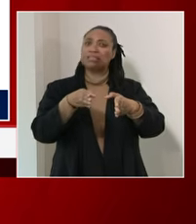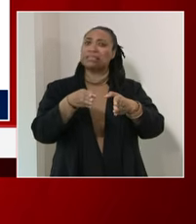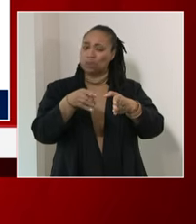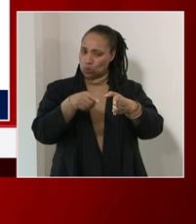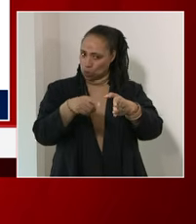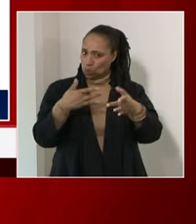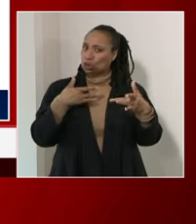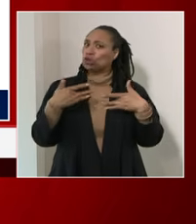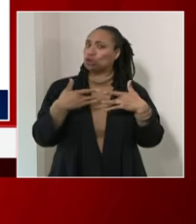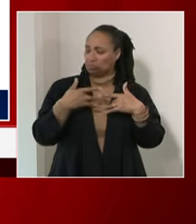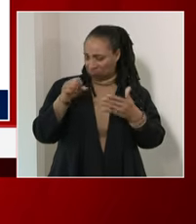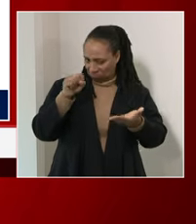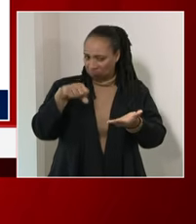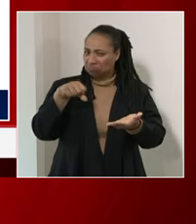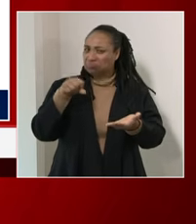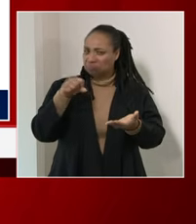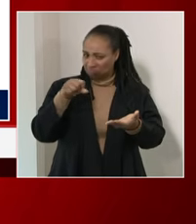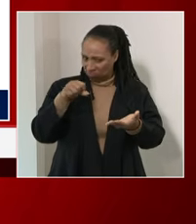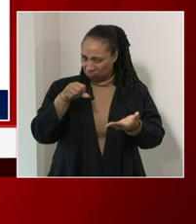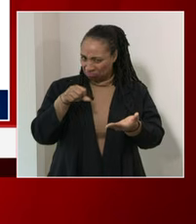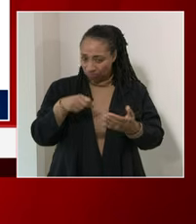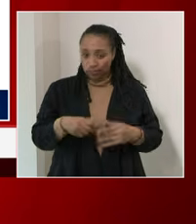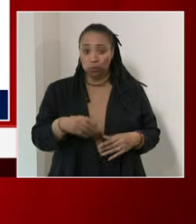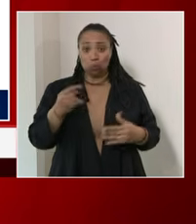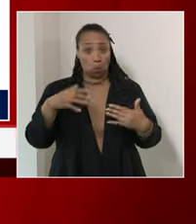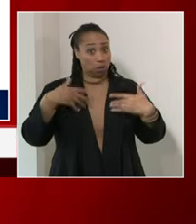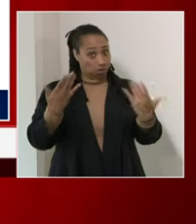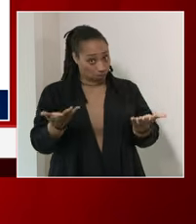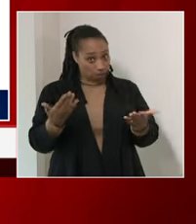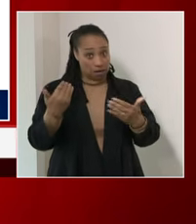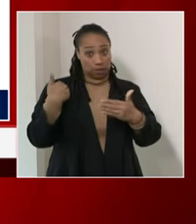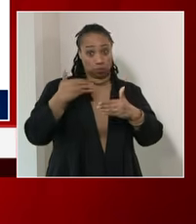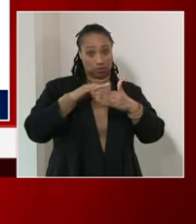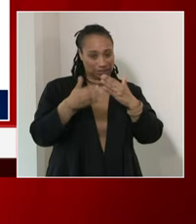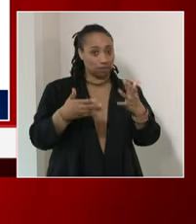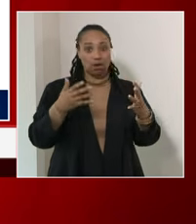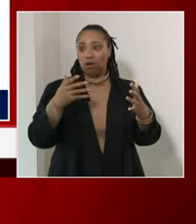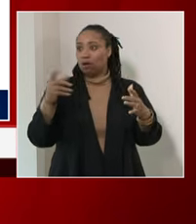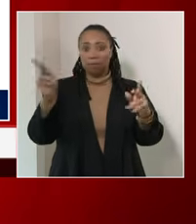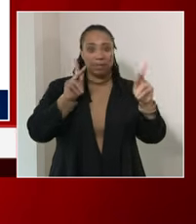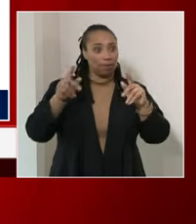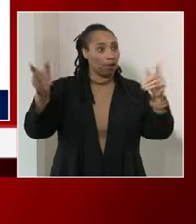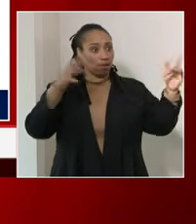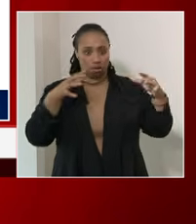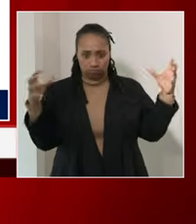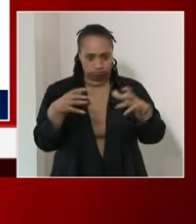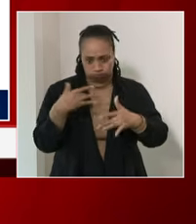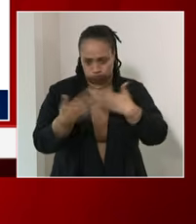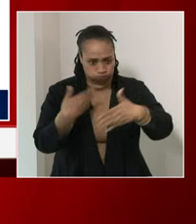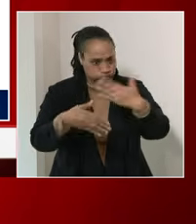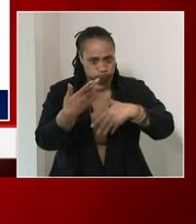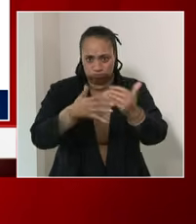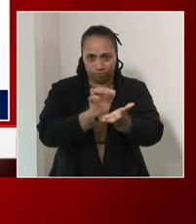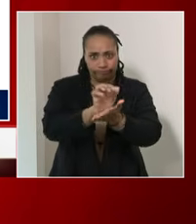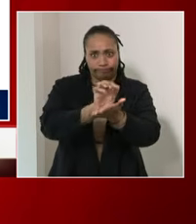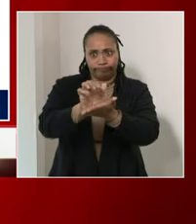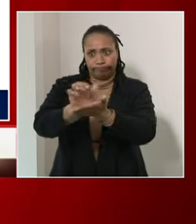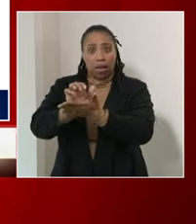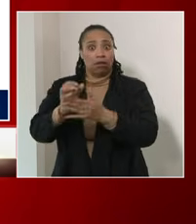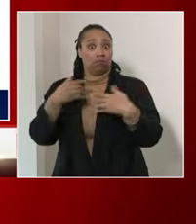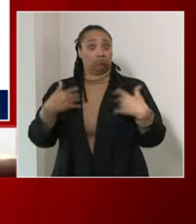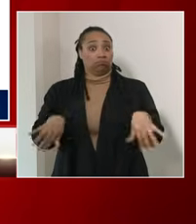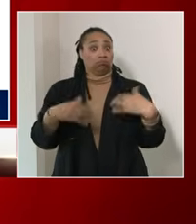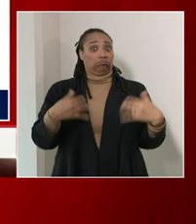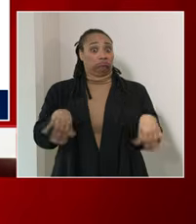the weekend, we've just made a tremendous amount of progress. If you're asking if can